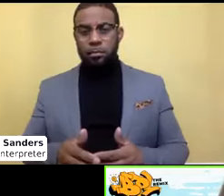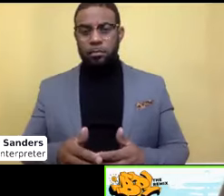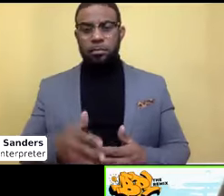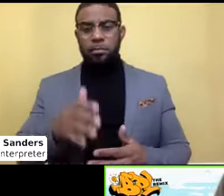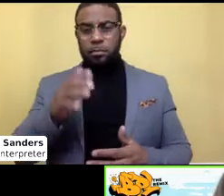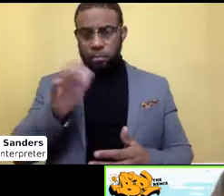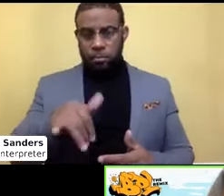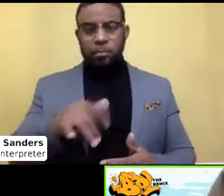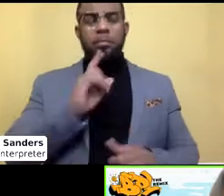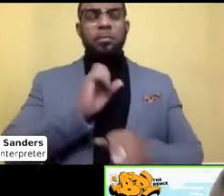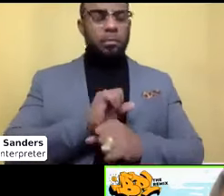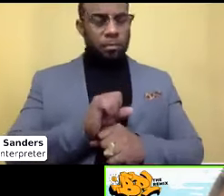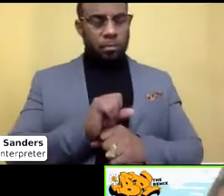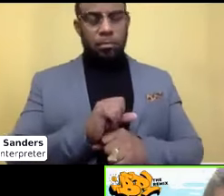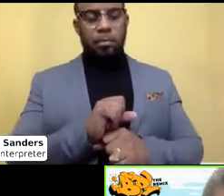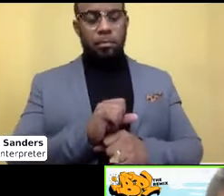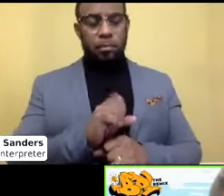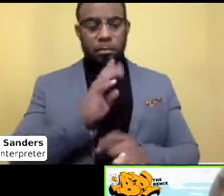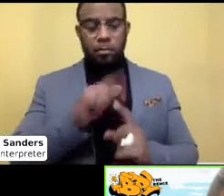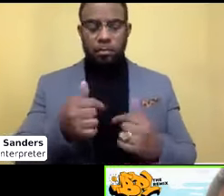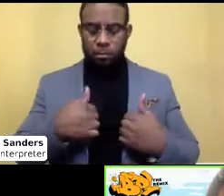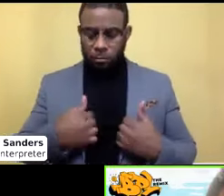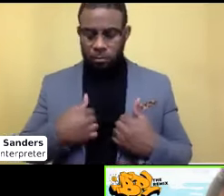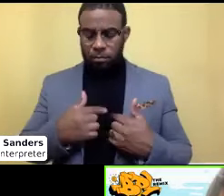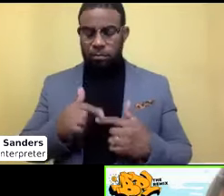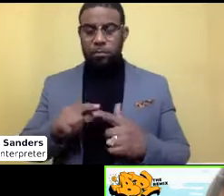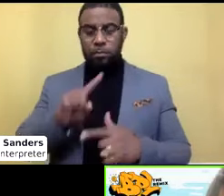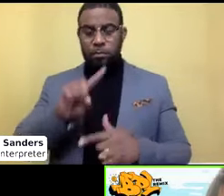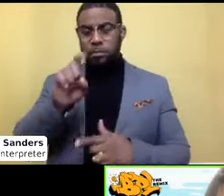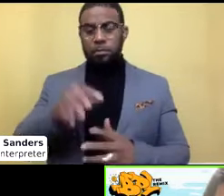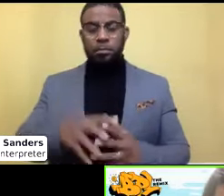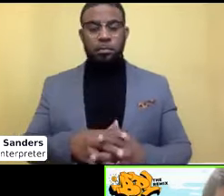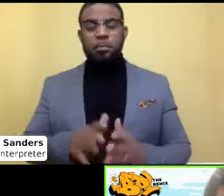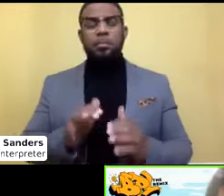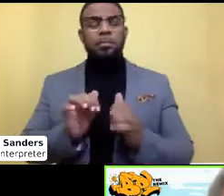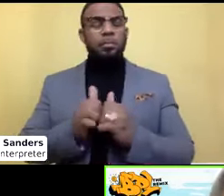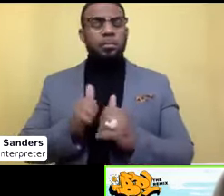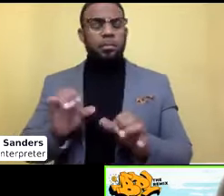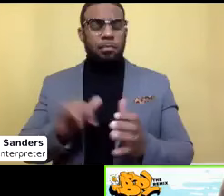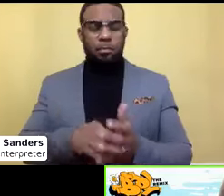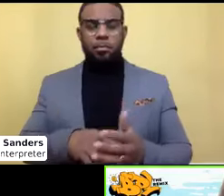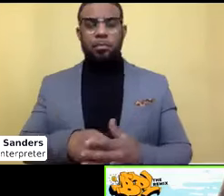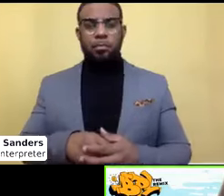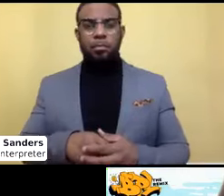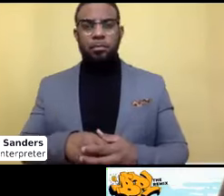is really speaking to me as the question of how do we do this?